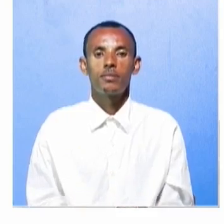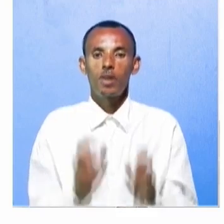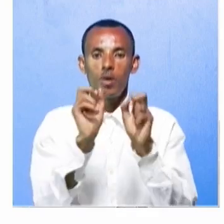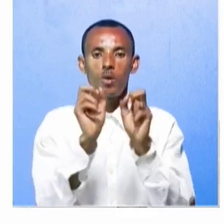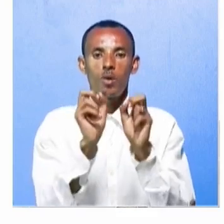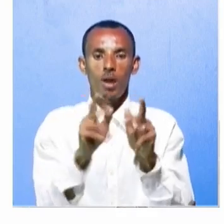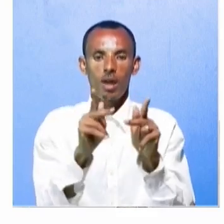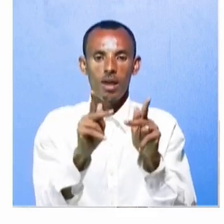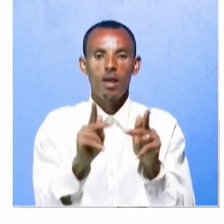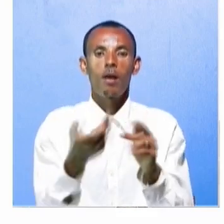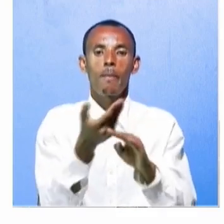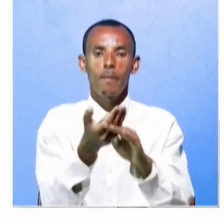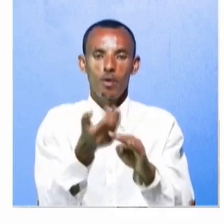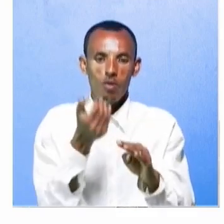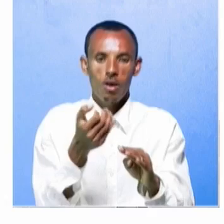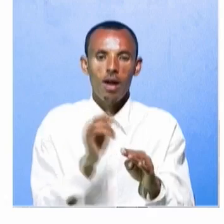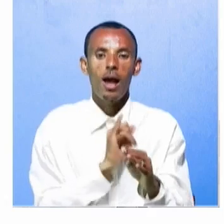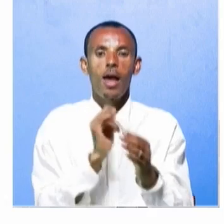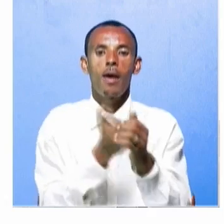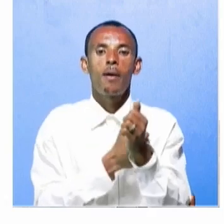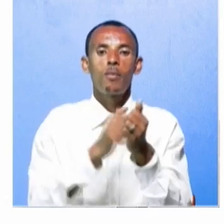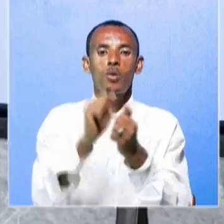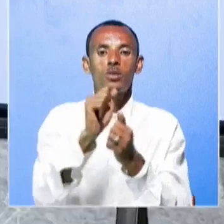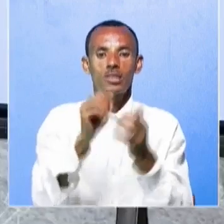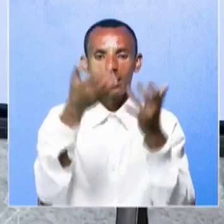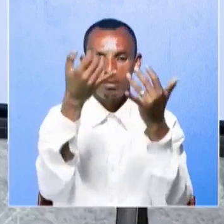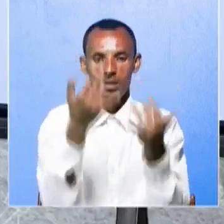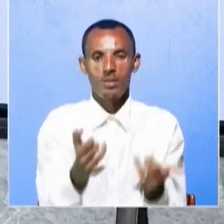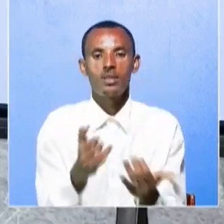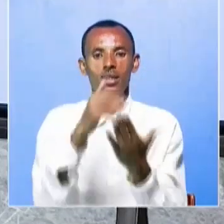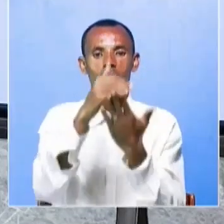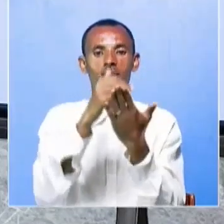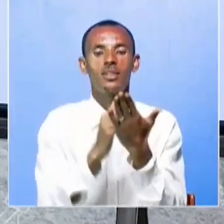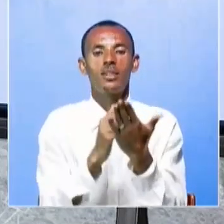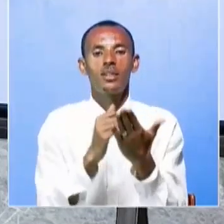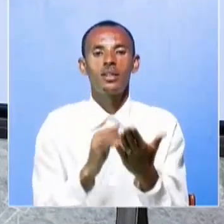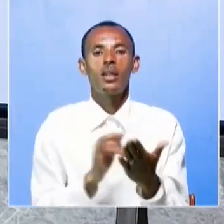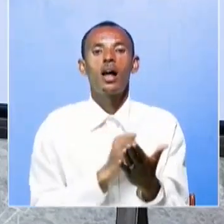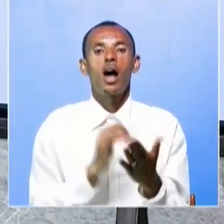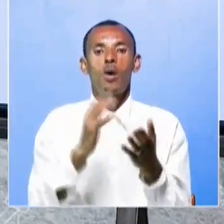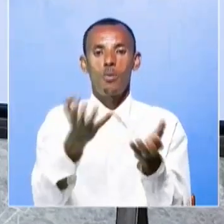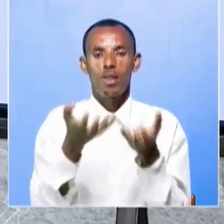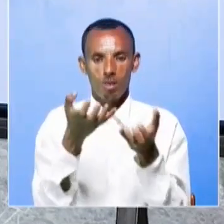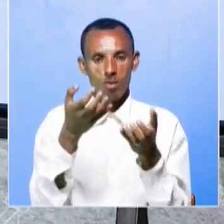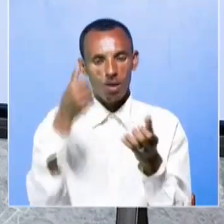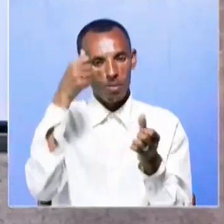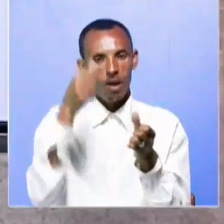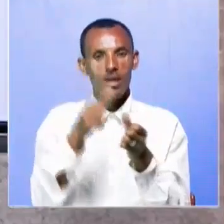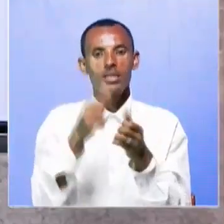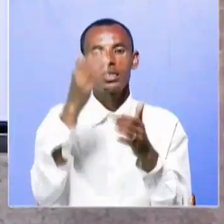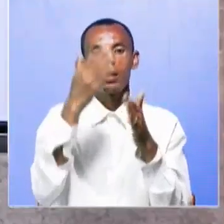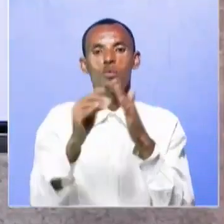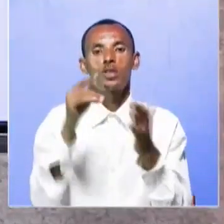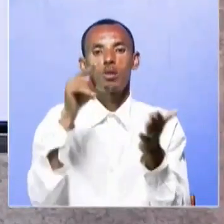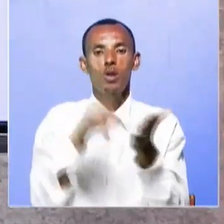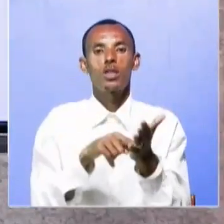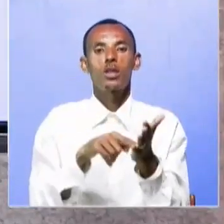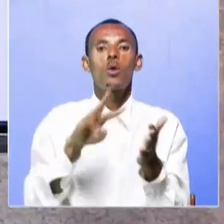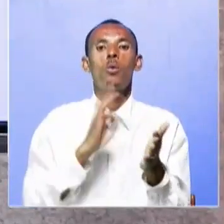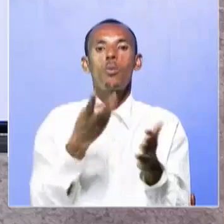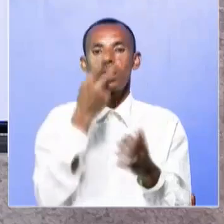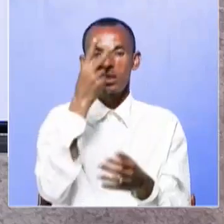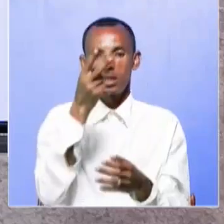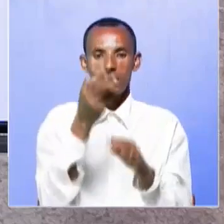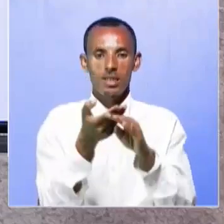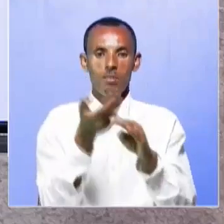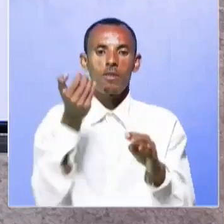Okay. Before I proceed to the present lesson, I want to remind you some of the points that we have seen